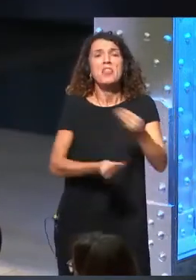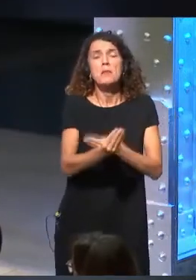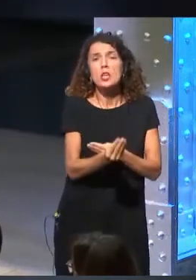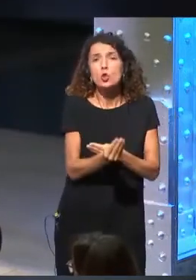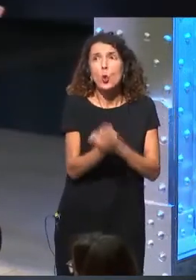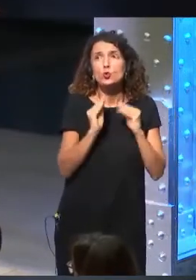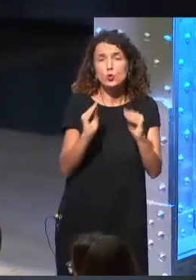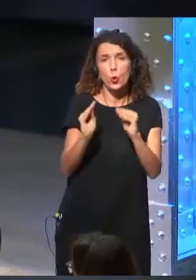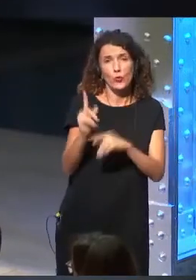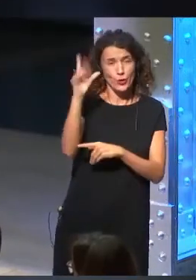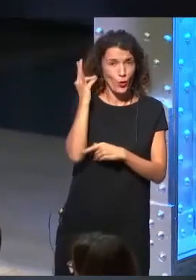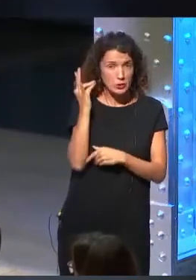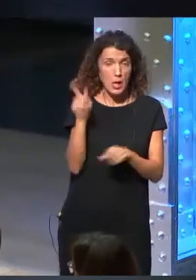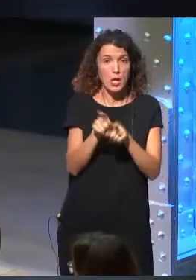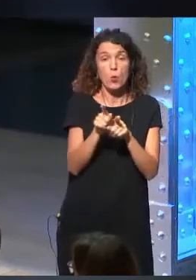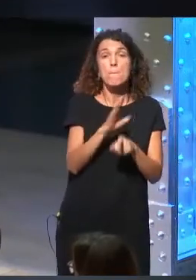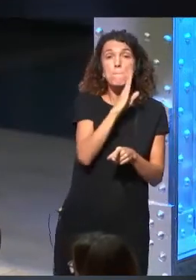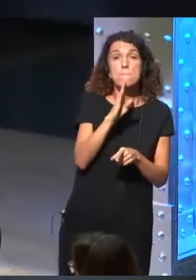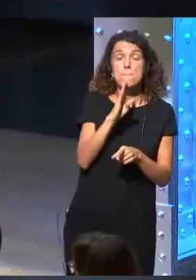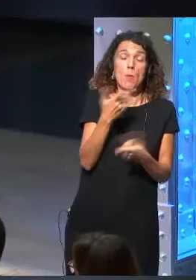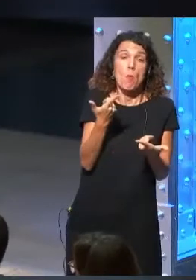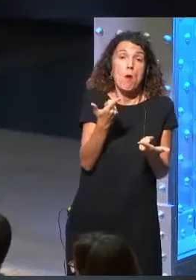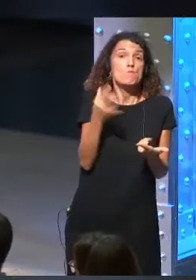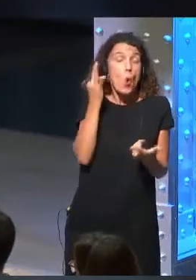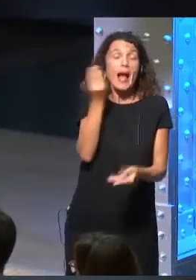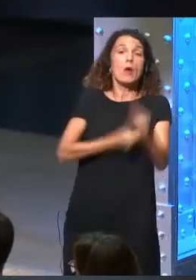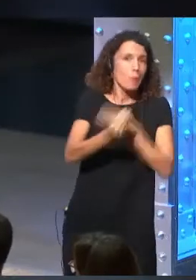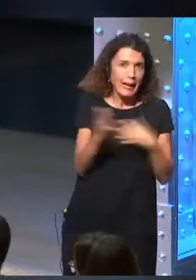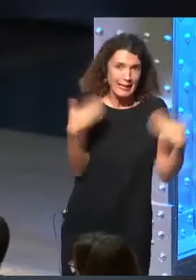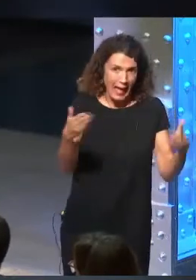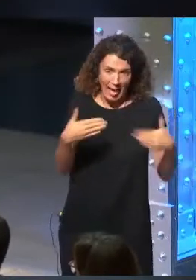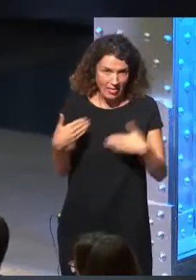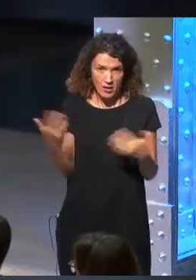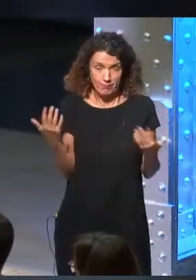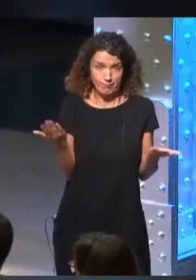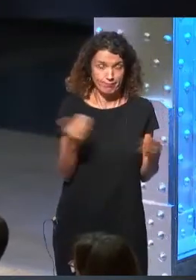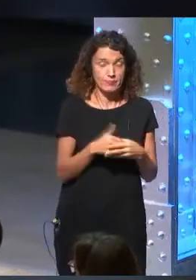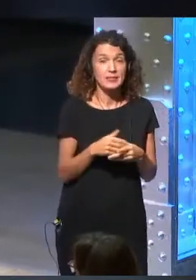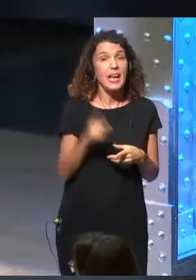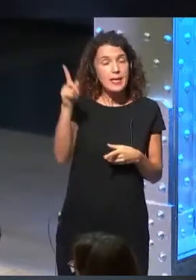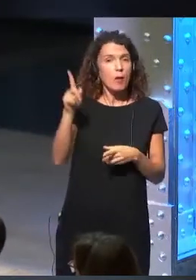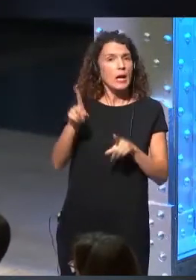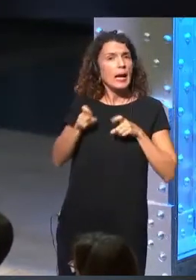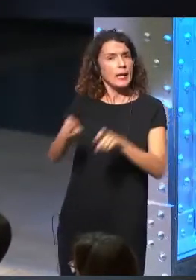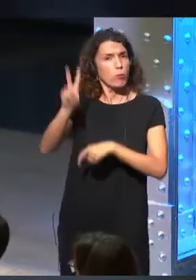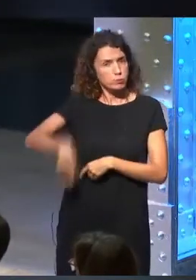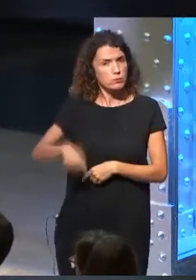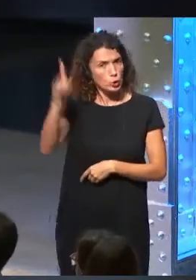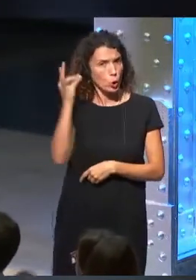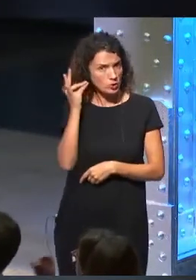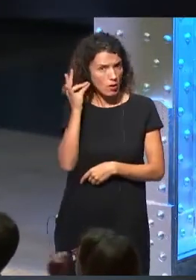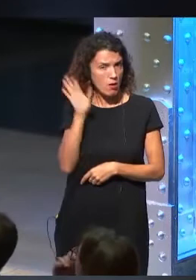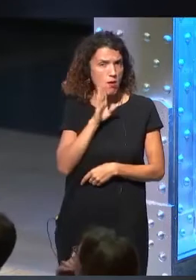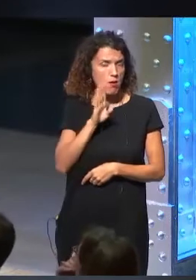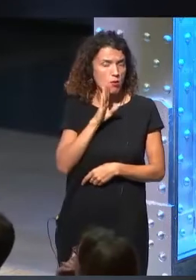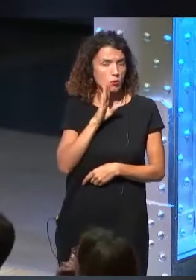babies out of God's heads, right? And she's a warrior. And everything we know,